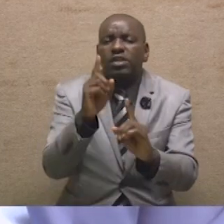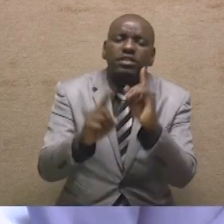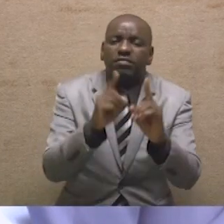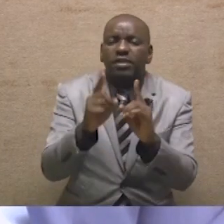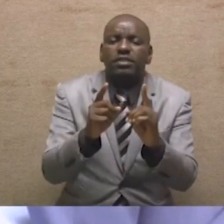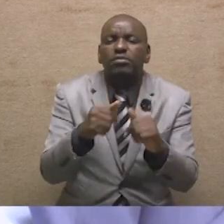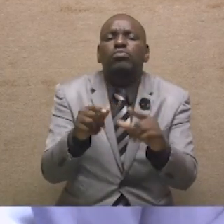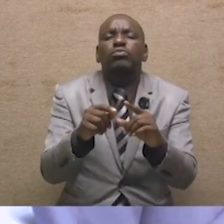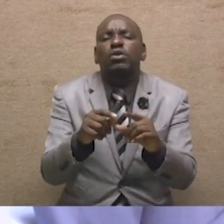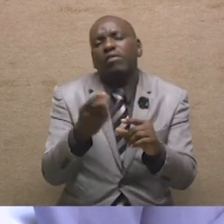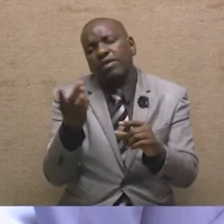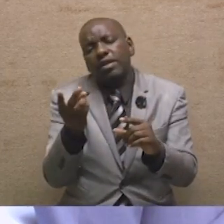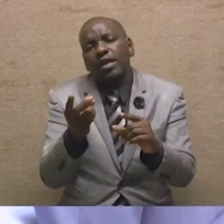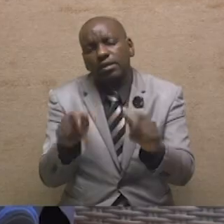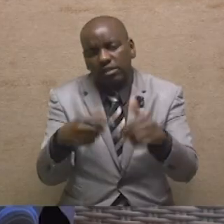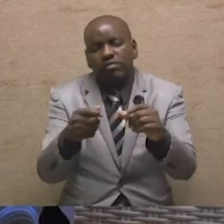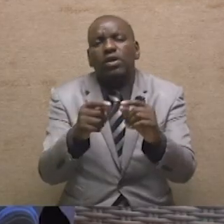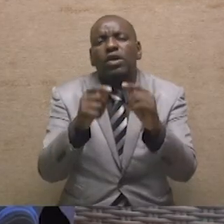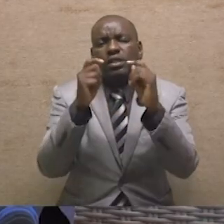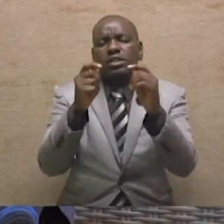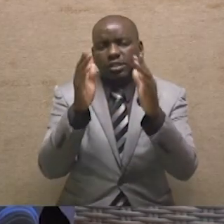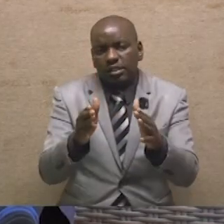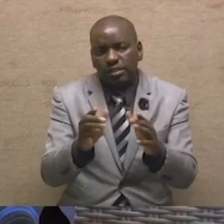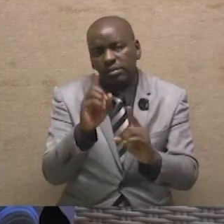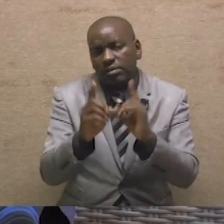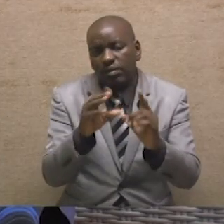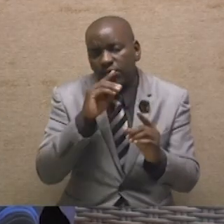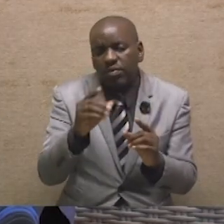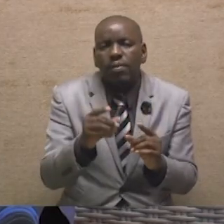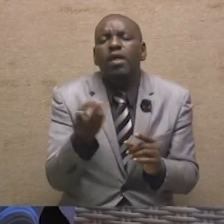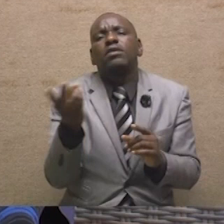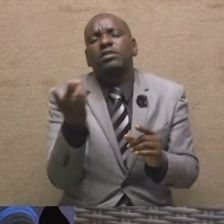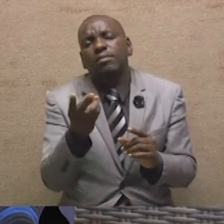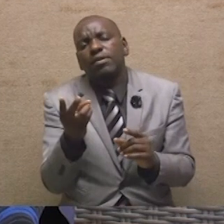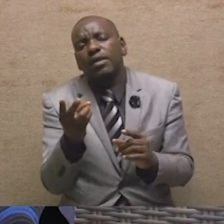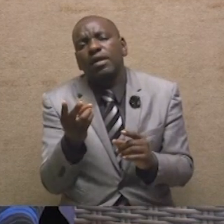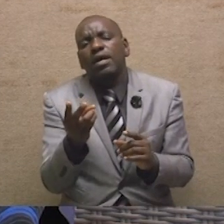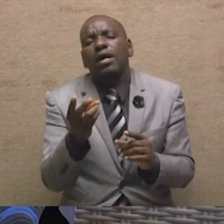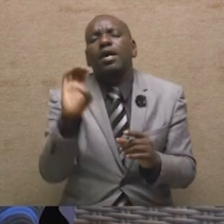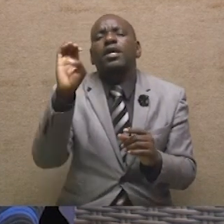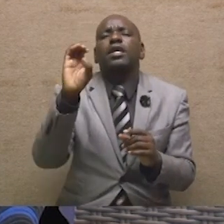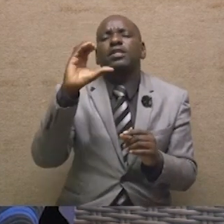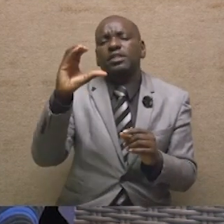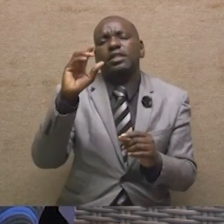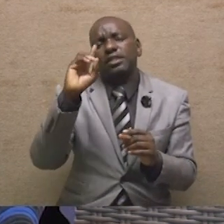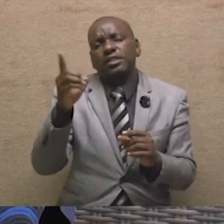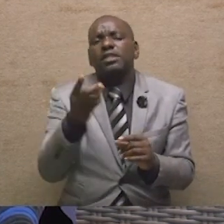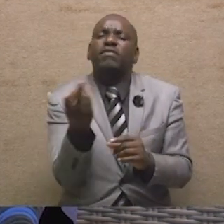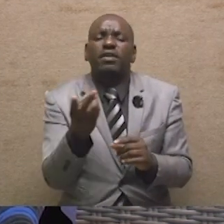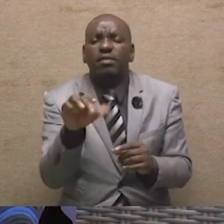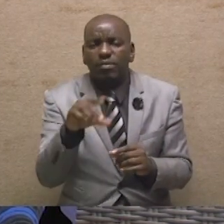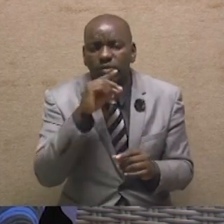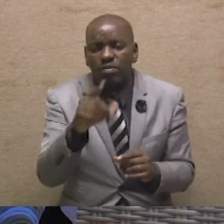learning institutions. Wonderful. Tendai, is that the same case with the registration of ECD centers? Yeah, it is the same,